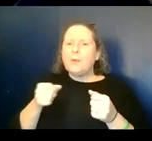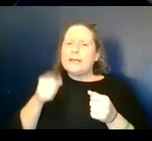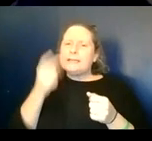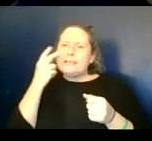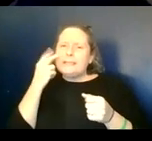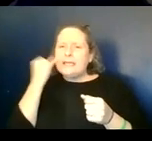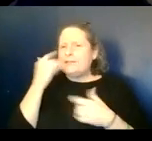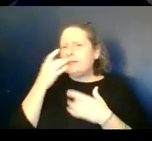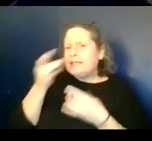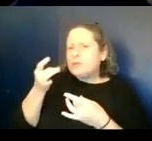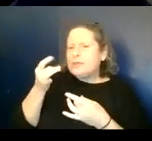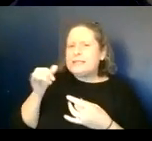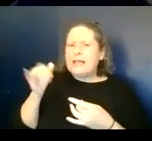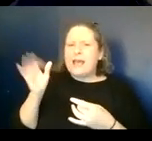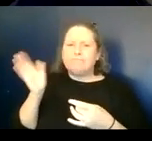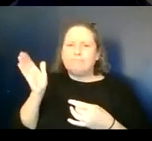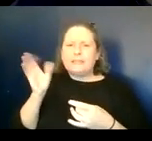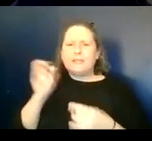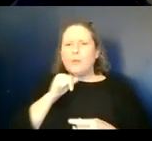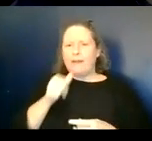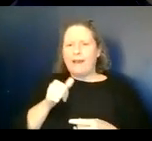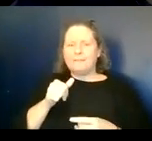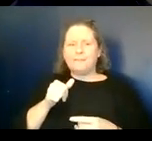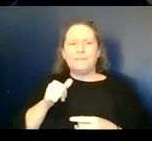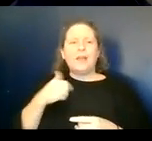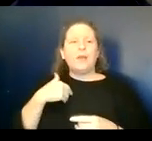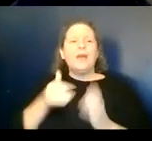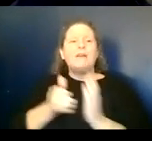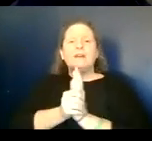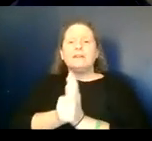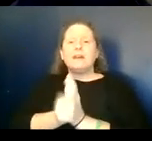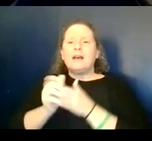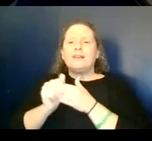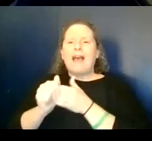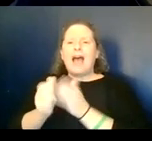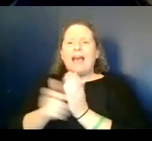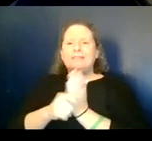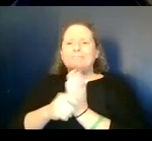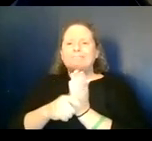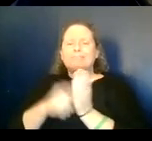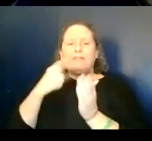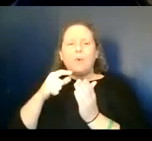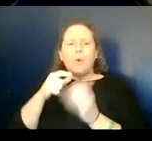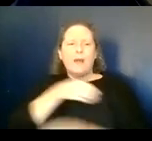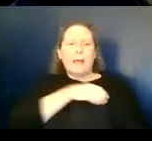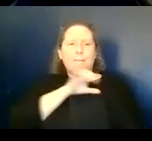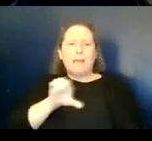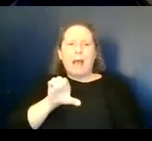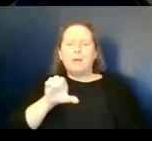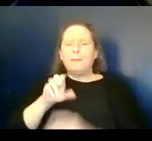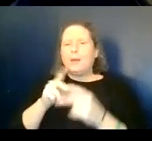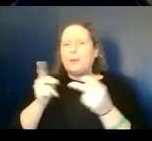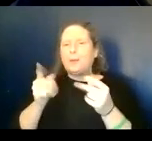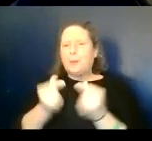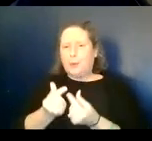that. Next, we have a guide for empowerment groups, which is a really cool opportunity and has a lot of lesson